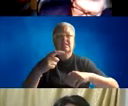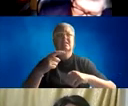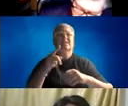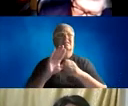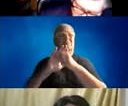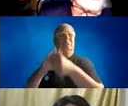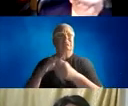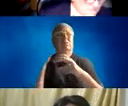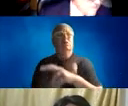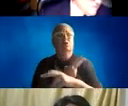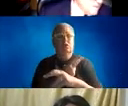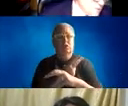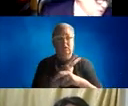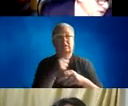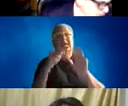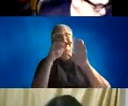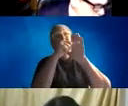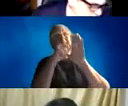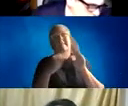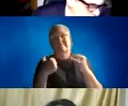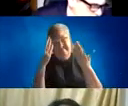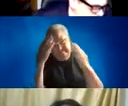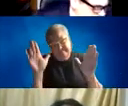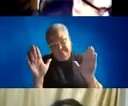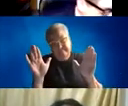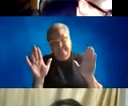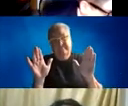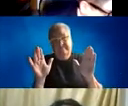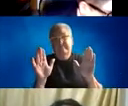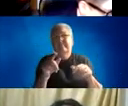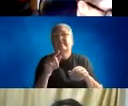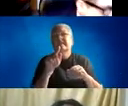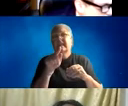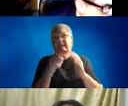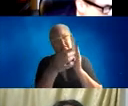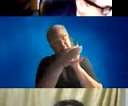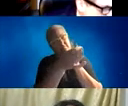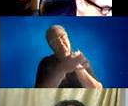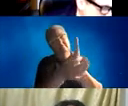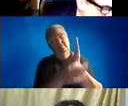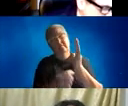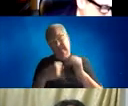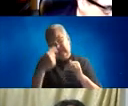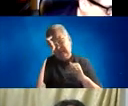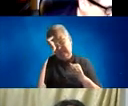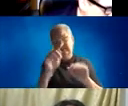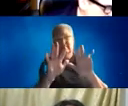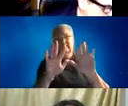indicator that would. Probably that would come under 16, wouldn't it? I think, but how it would measure it, I don't